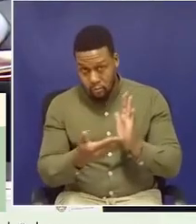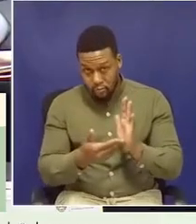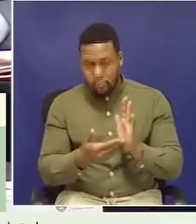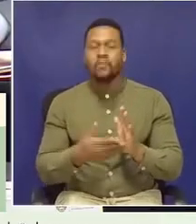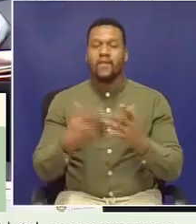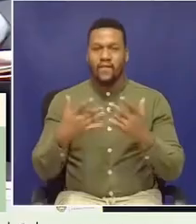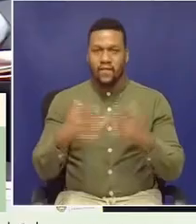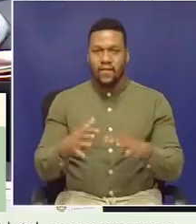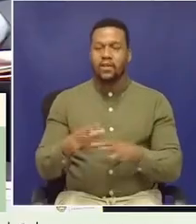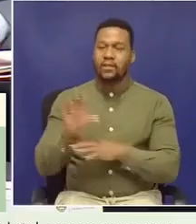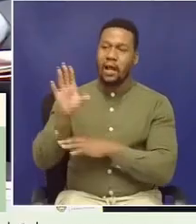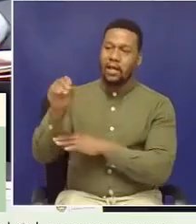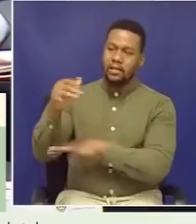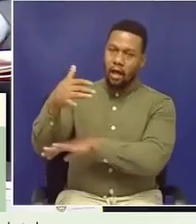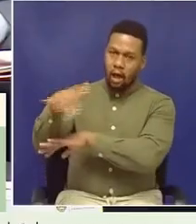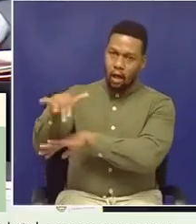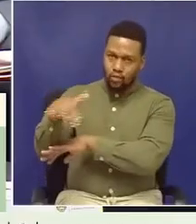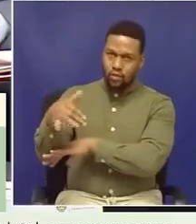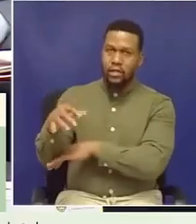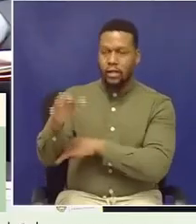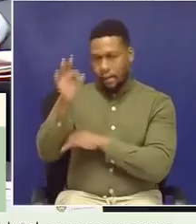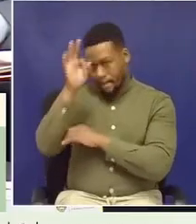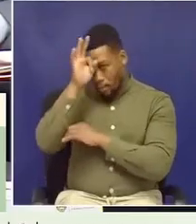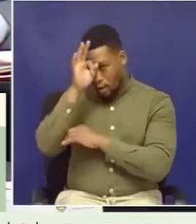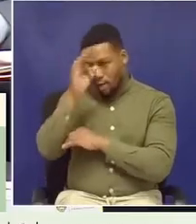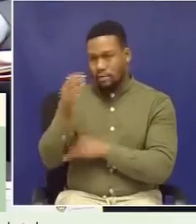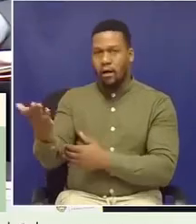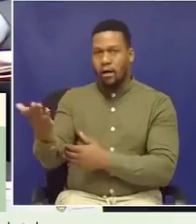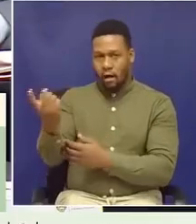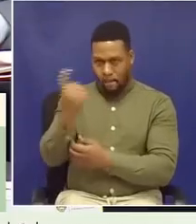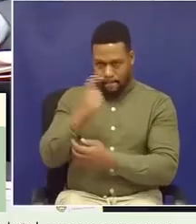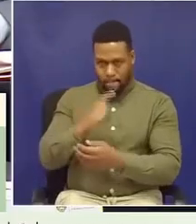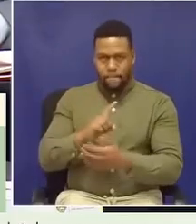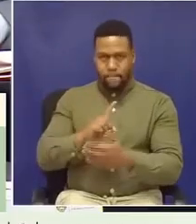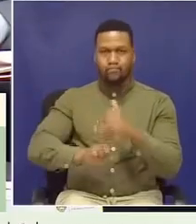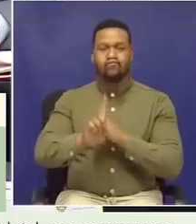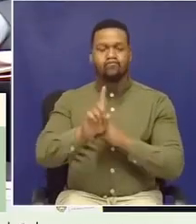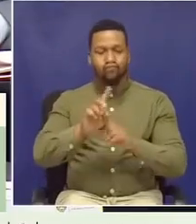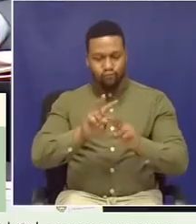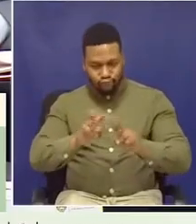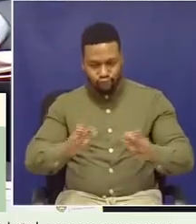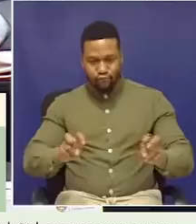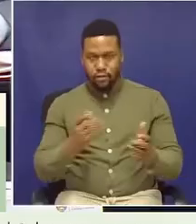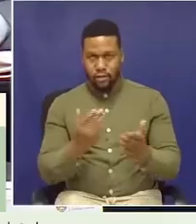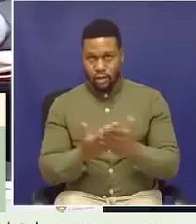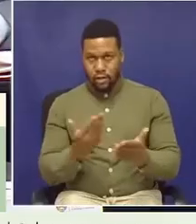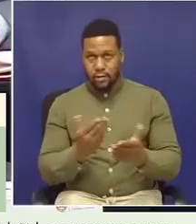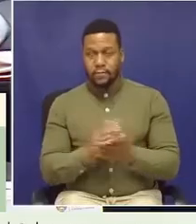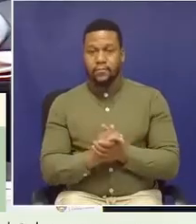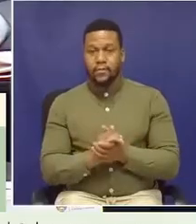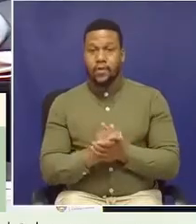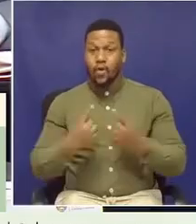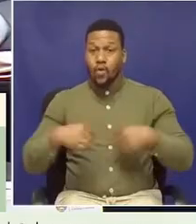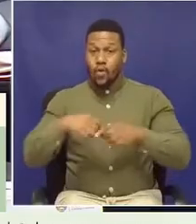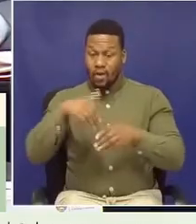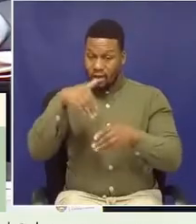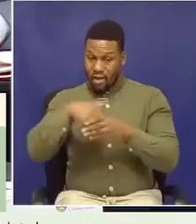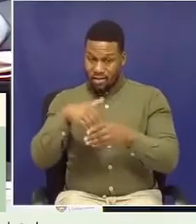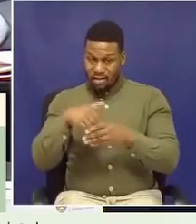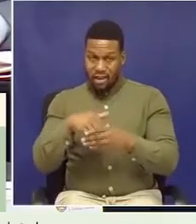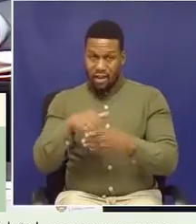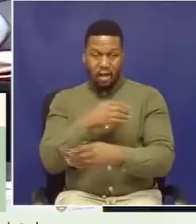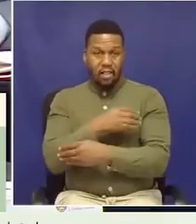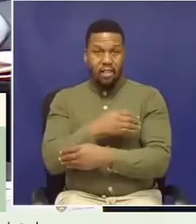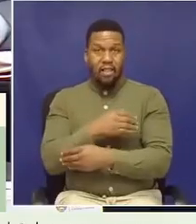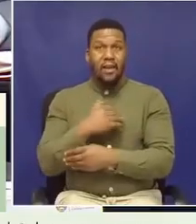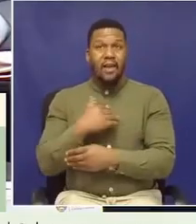law enforcement agencies. In instances where department do not have the capacity to conduct investigations, the matter therefore may be